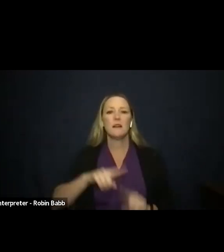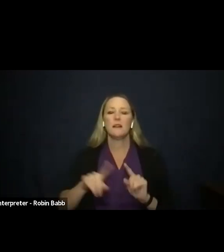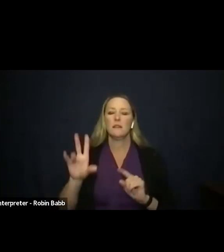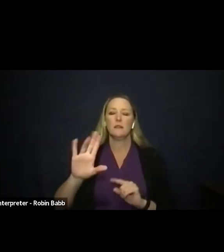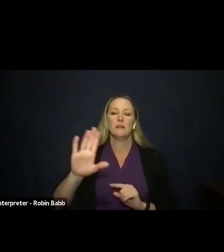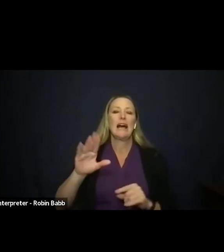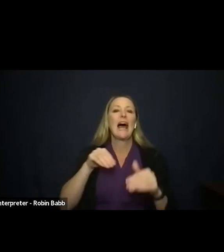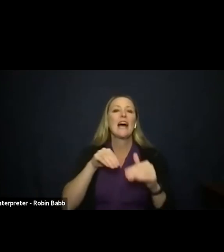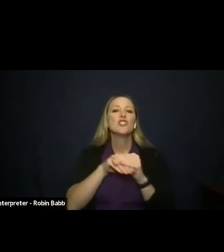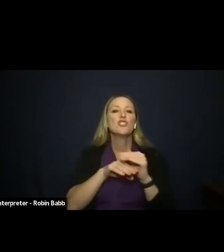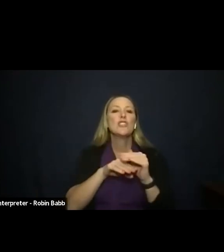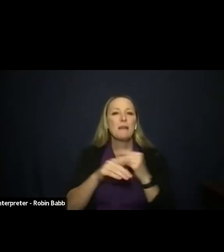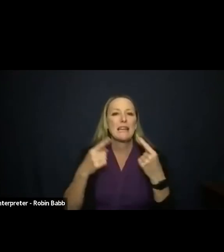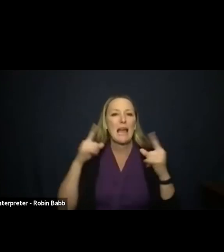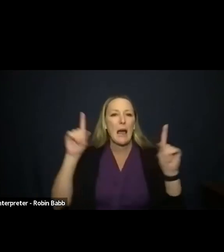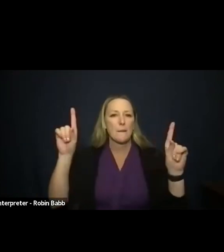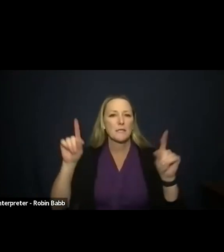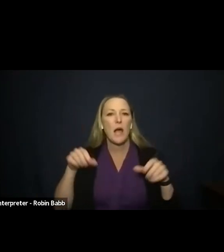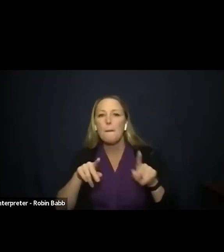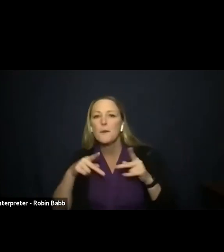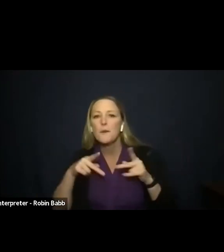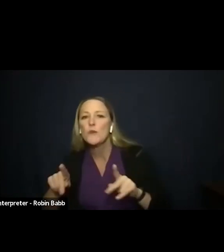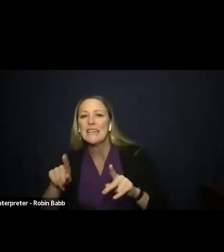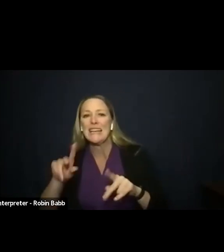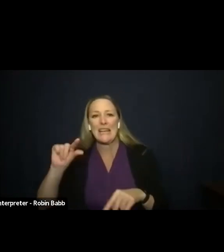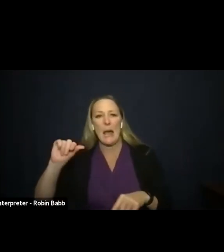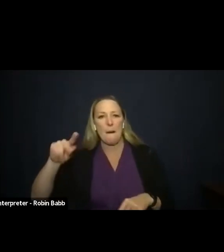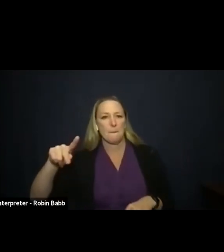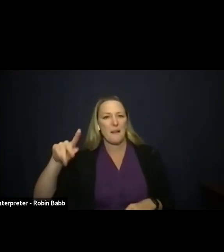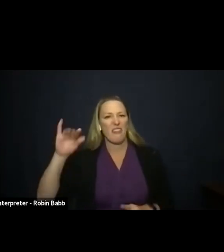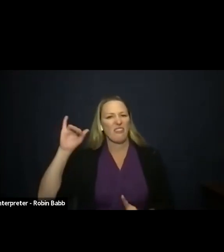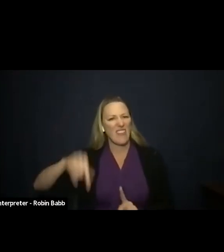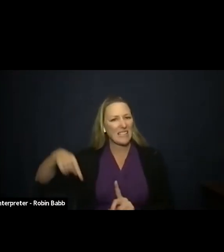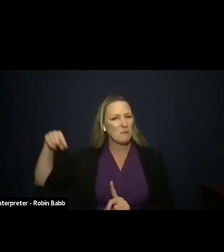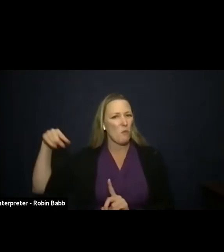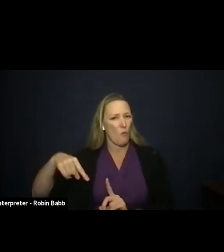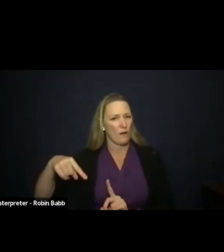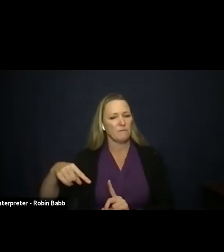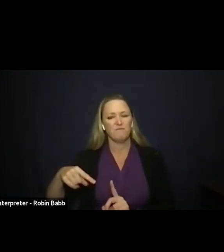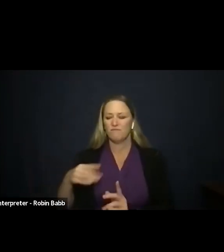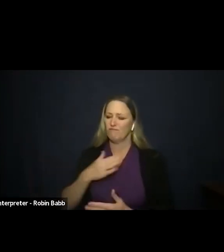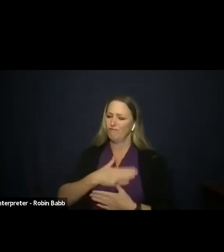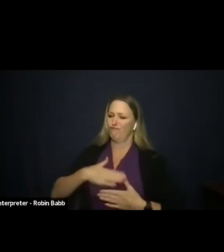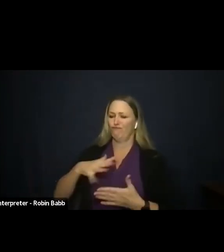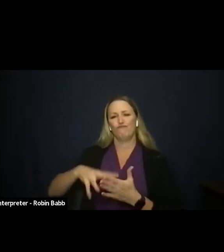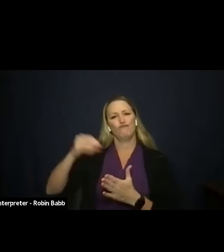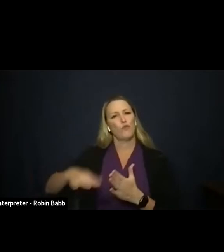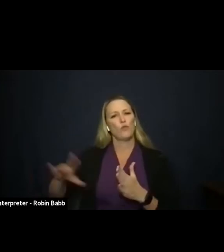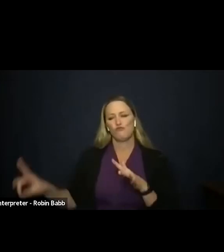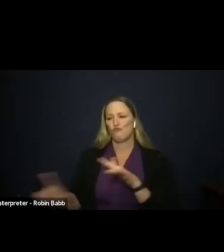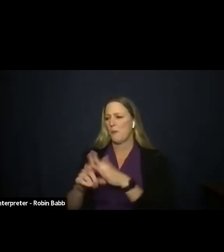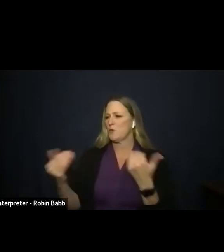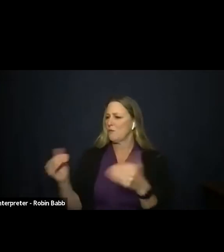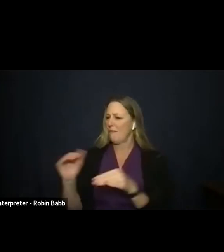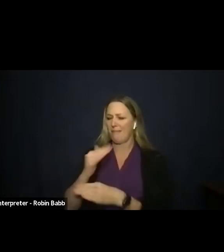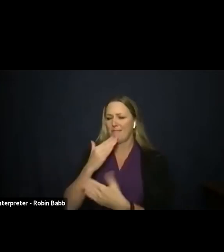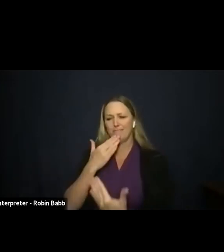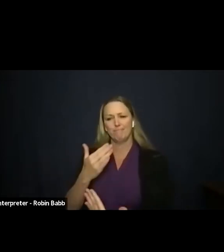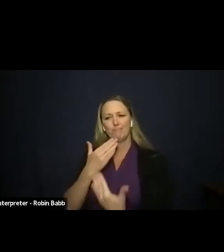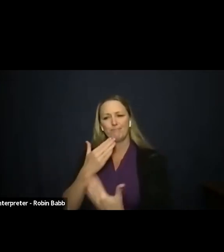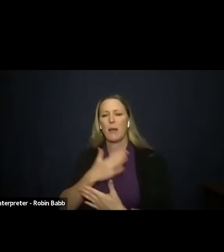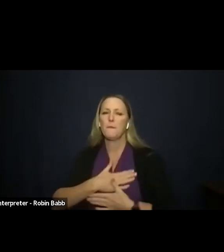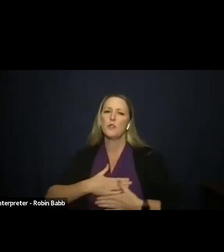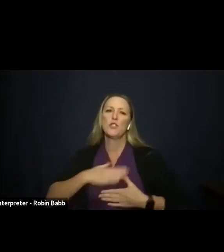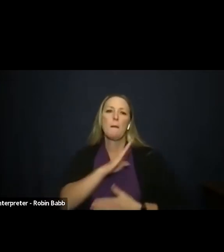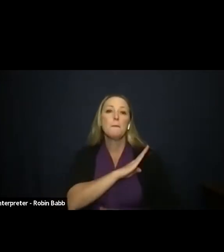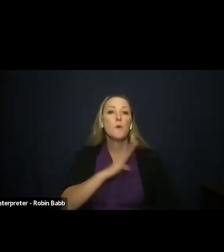opportunity gaps so i just really want to appreciate all the students that are here tonight and um appreciate the board